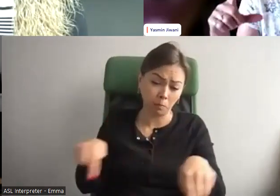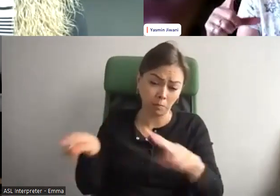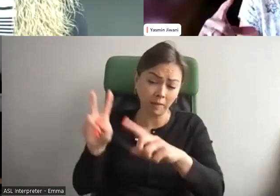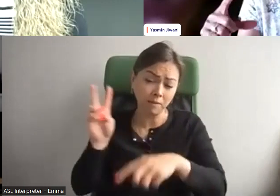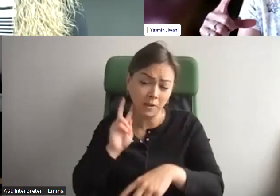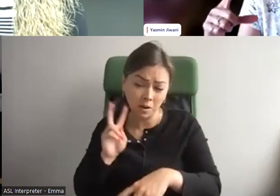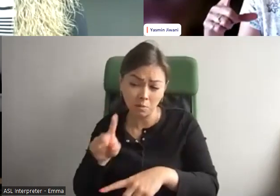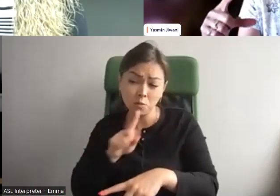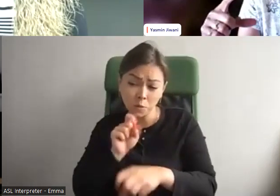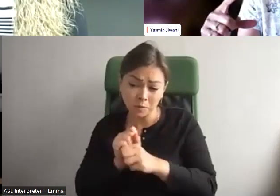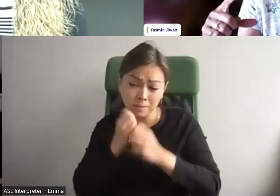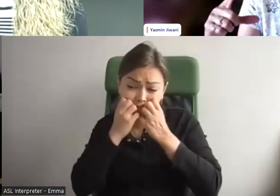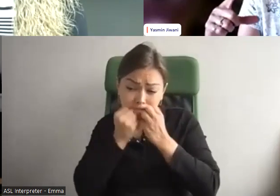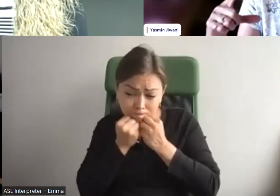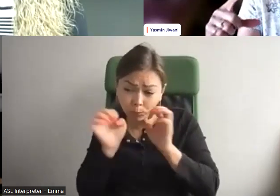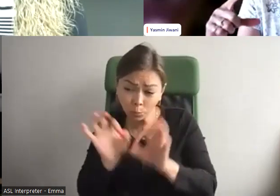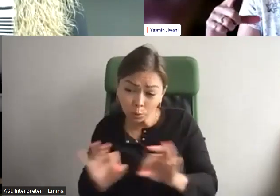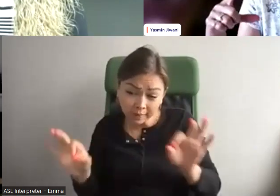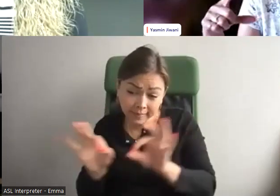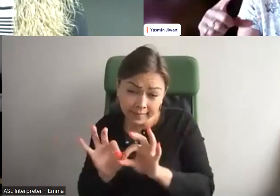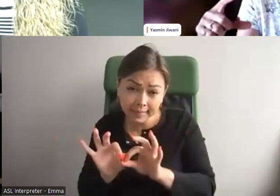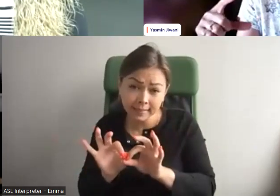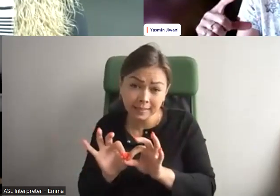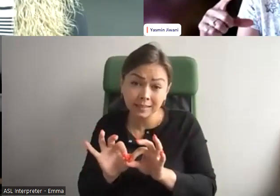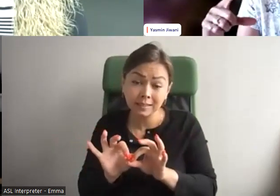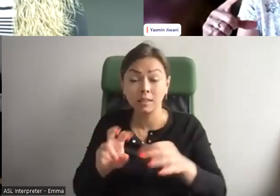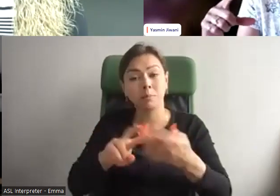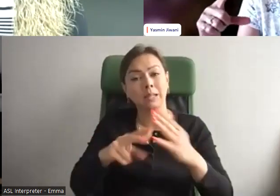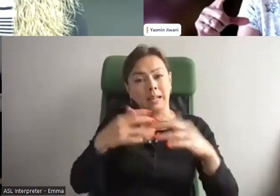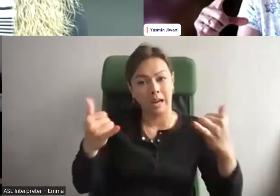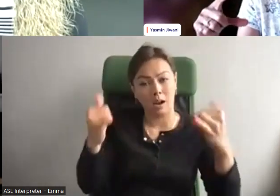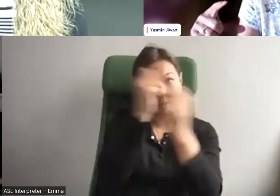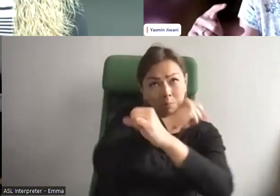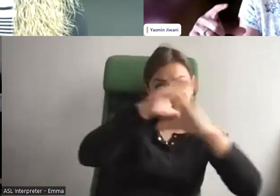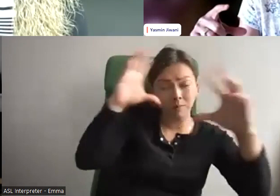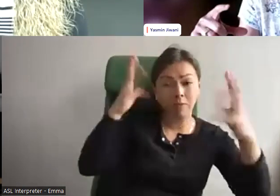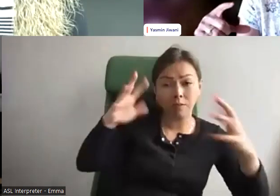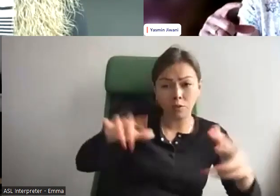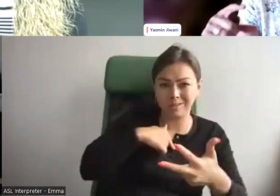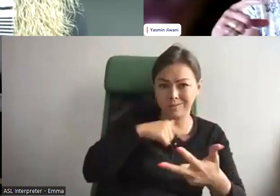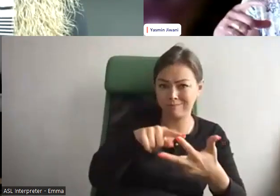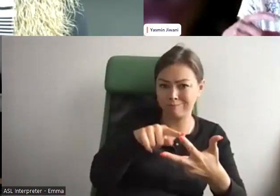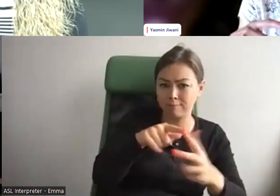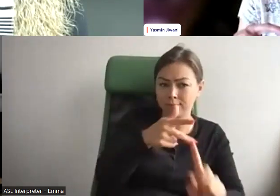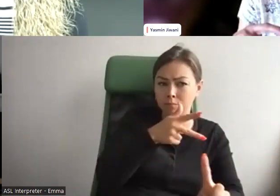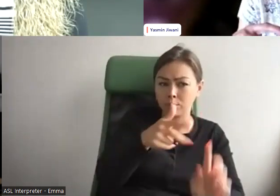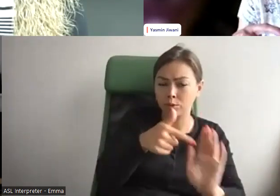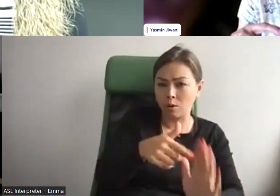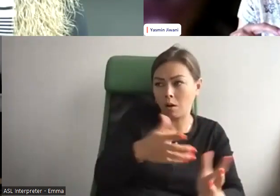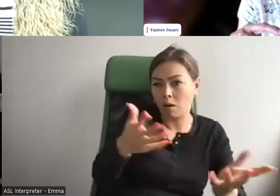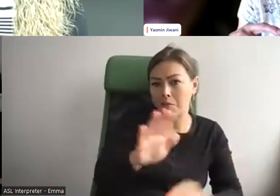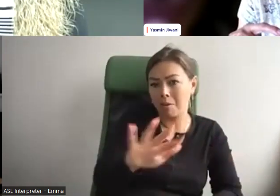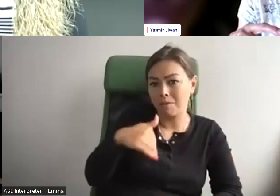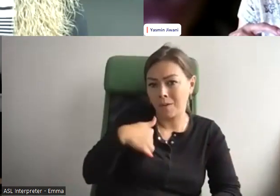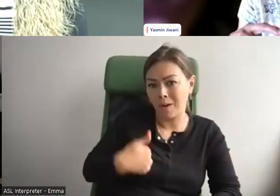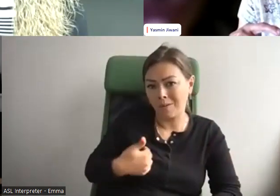a construction or a portrayal of women as being culpable, responsible for their own fate, then clearly they're not